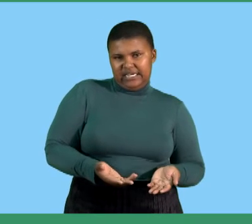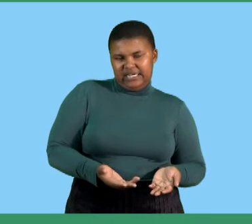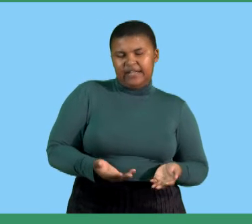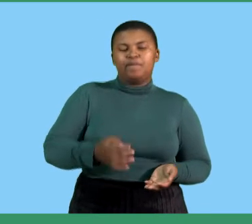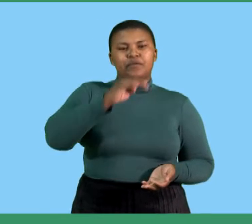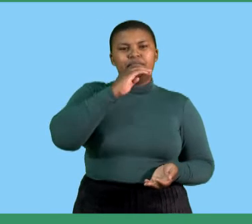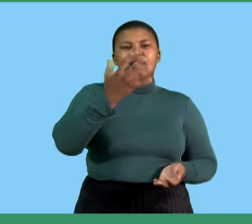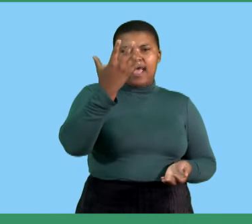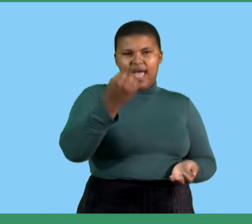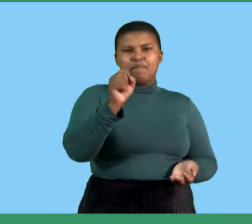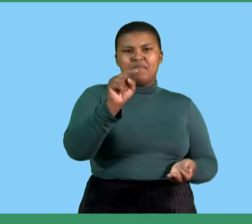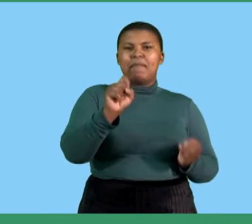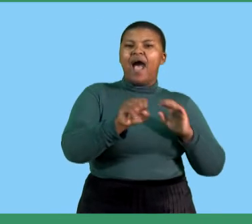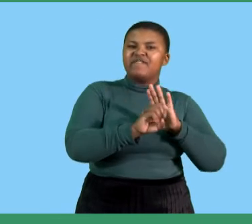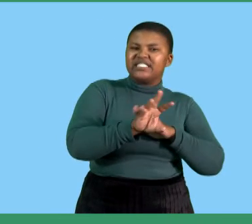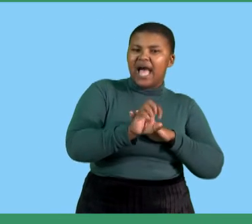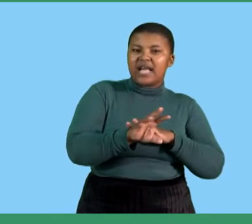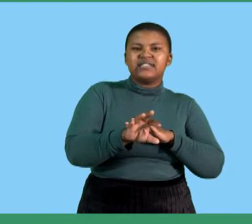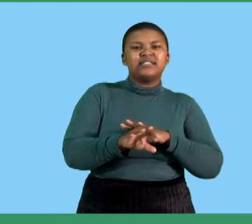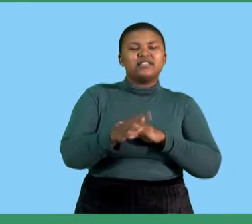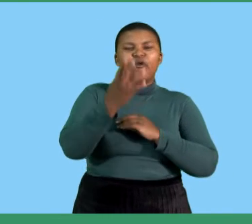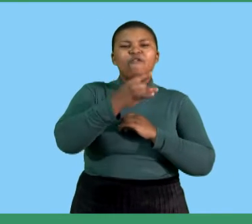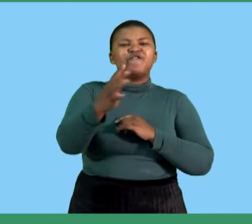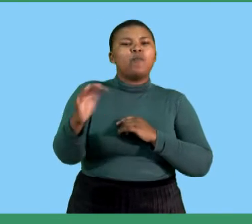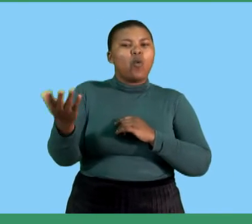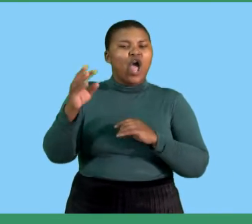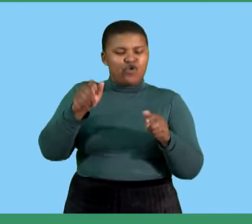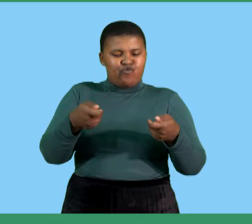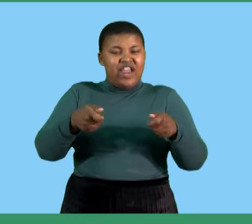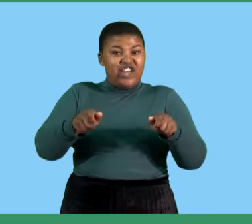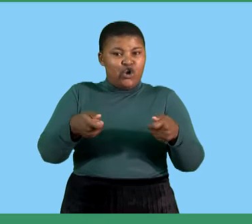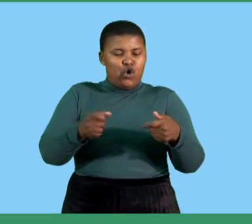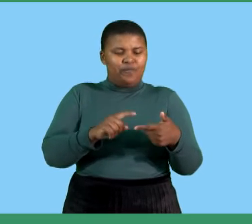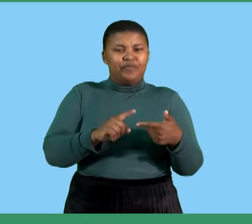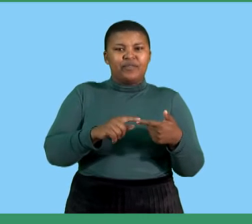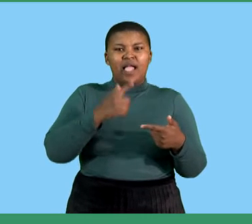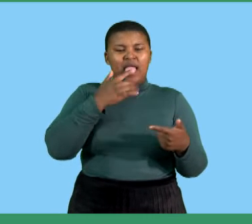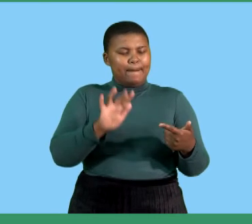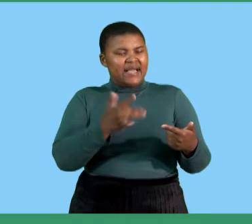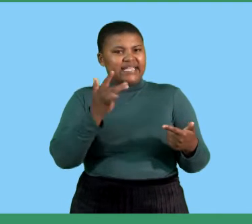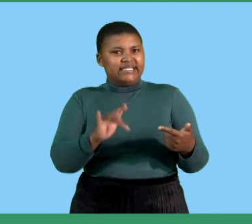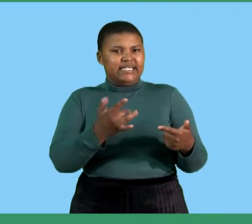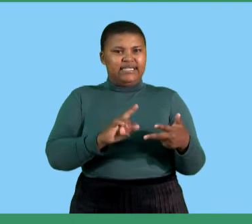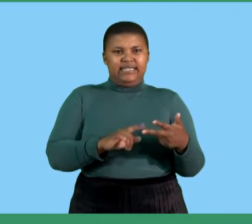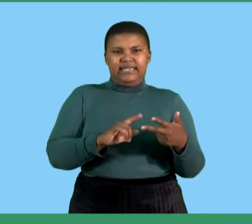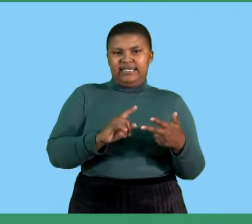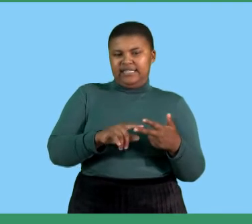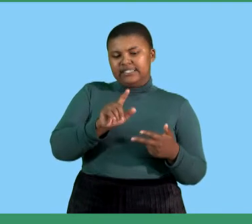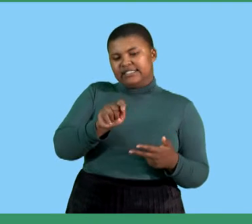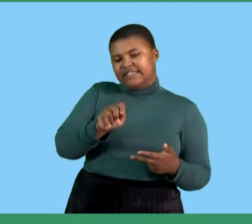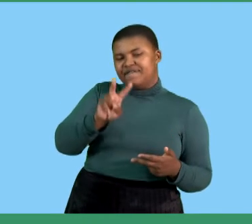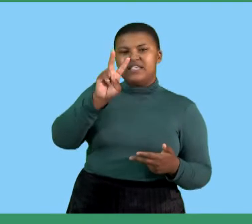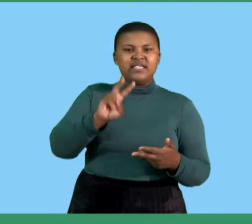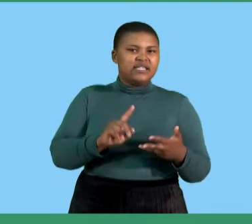of advertisement. So you can advertise through radio, through magazines, through press, through television. Now you need to consider how many